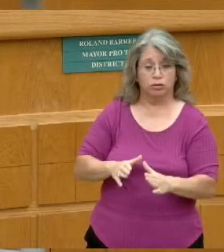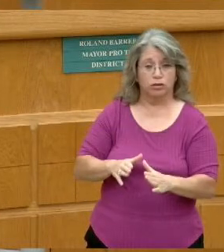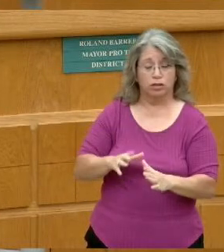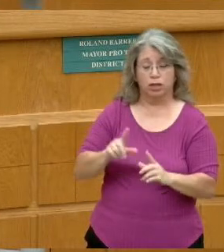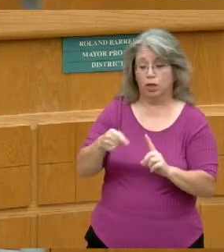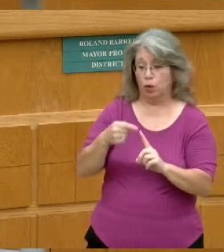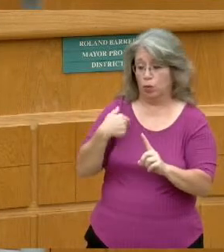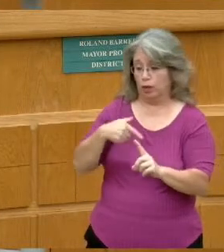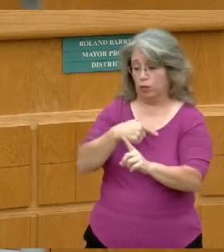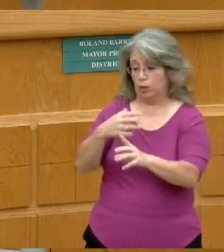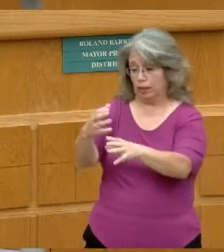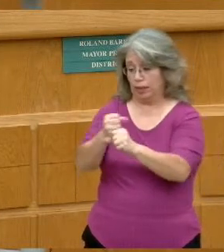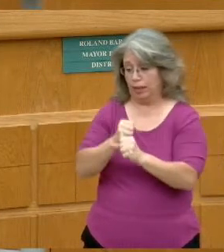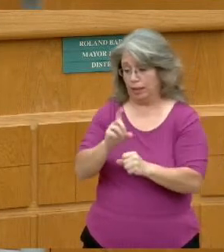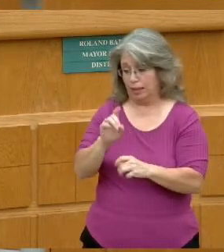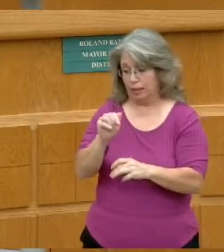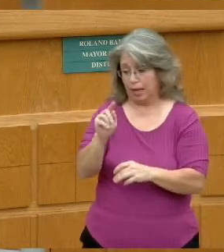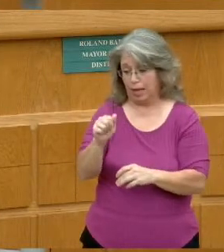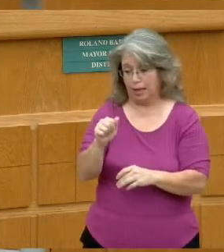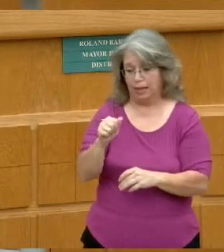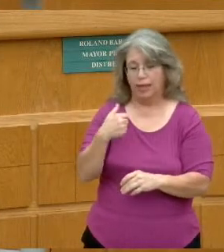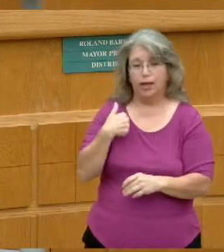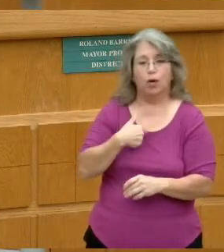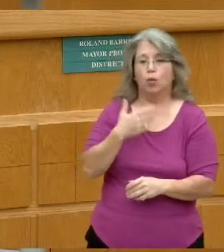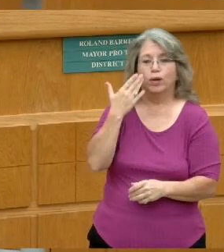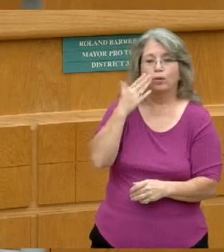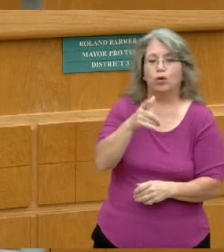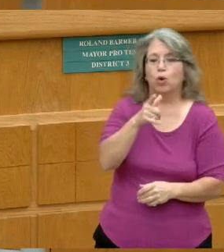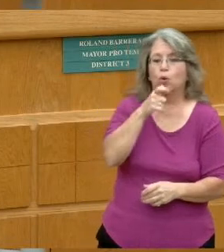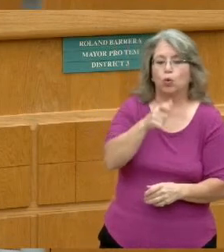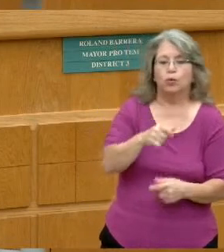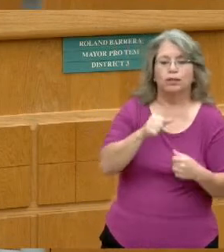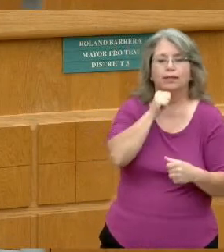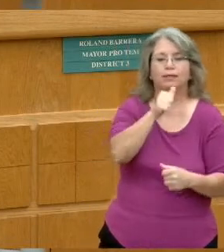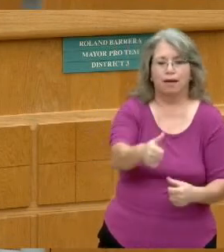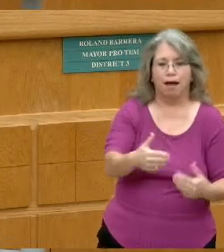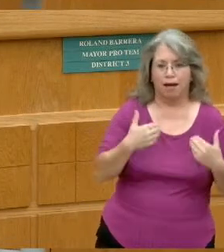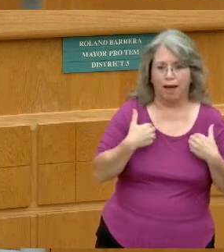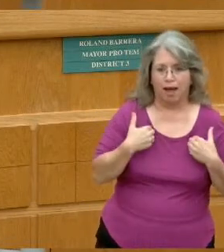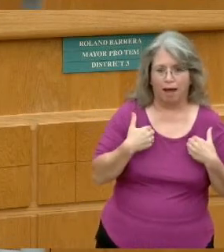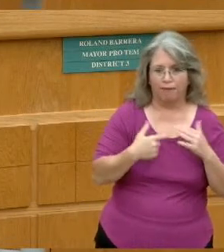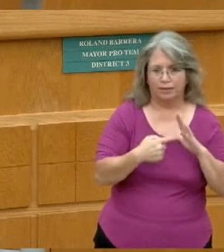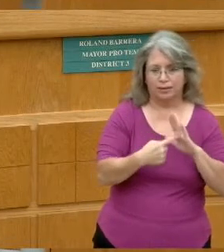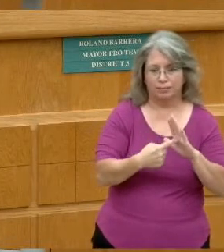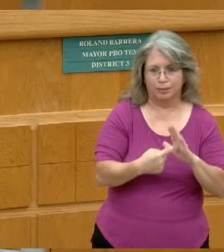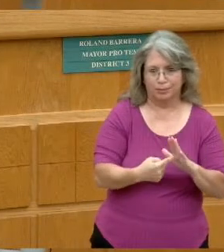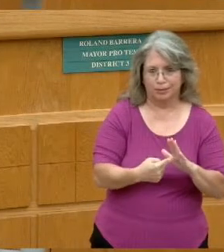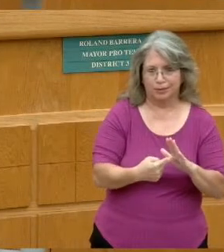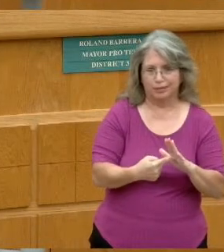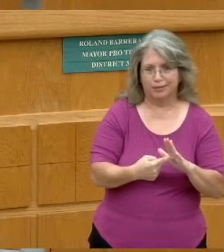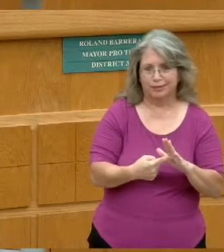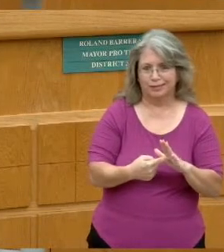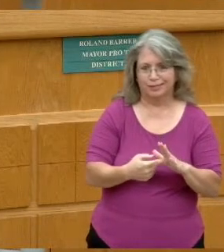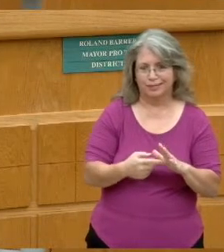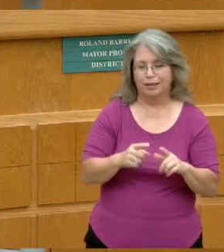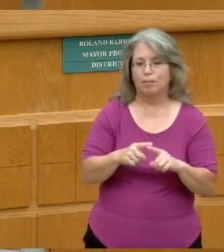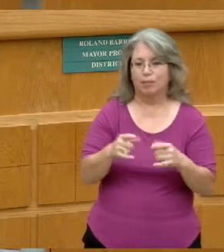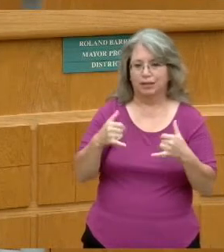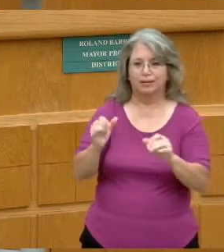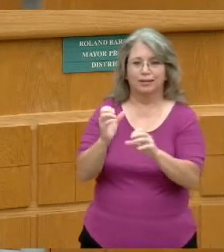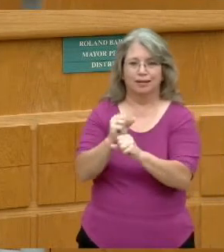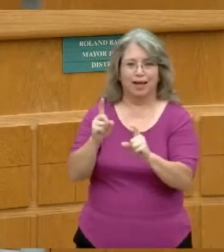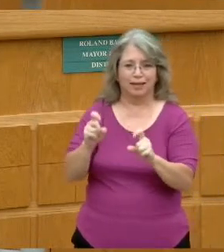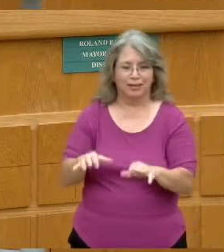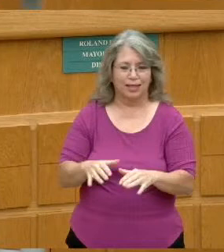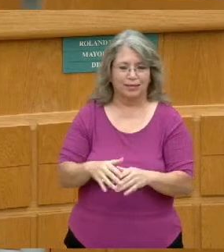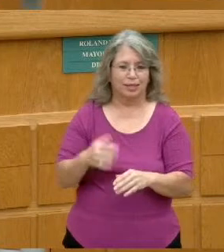who didn't have symptoms and was getting tested because they're a first responder and they came back positive, and we don't know who